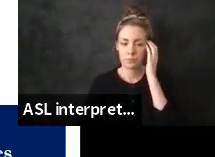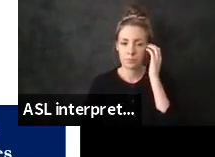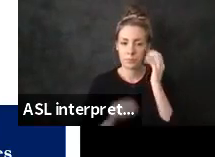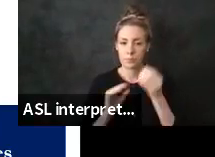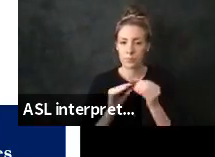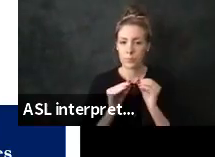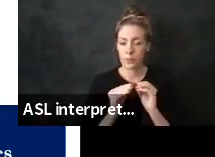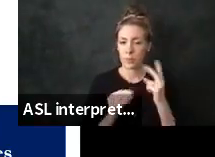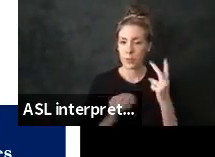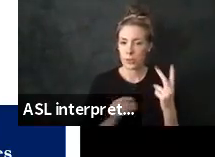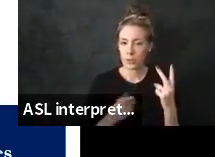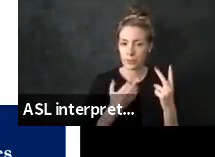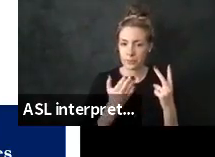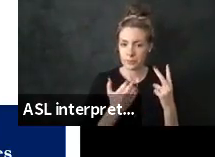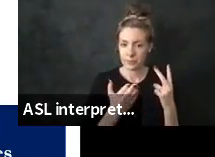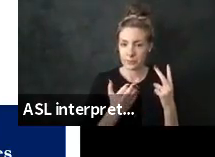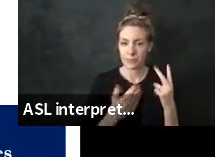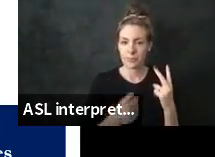of interest.